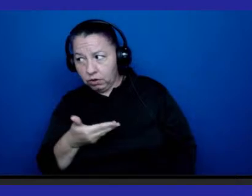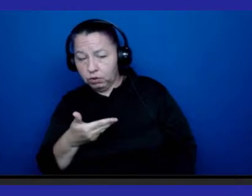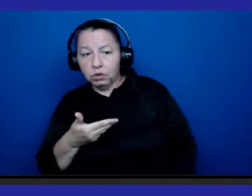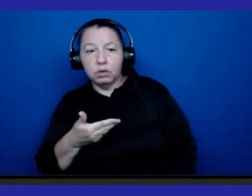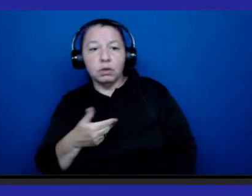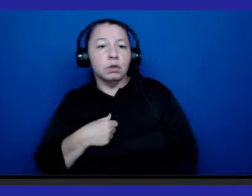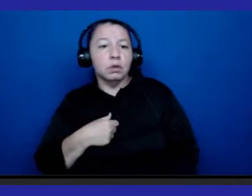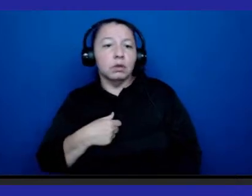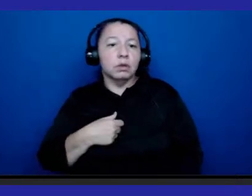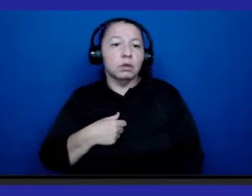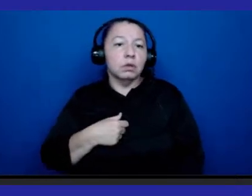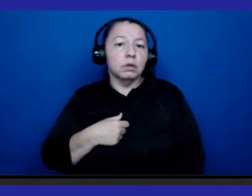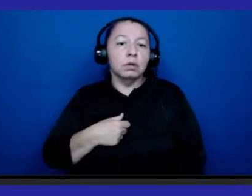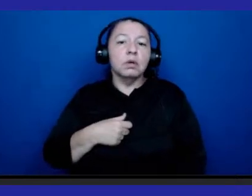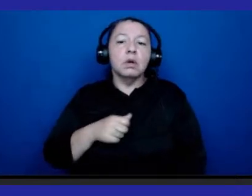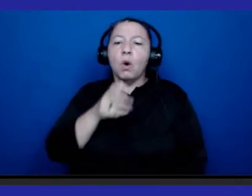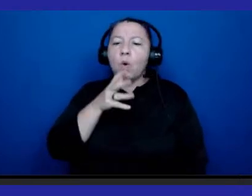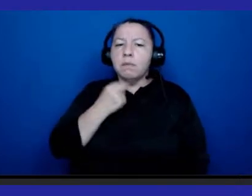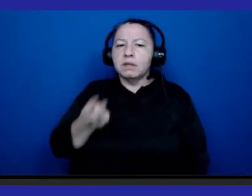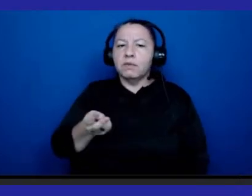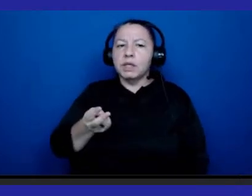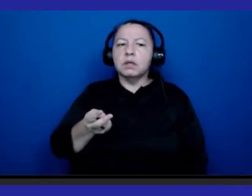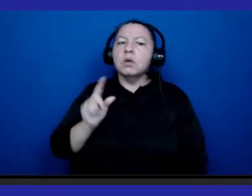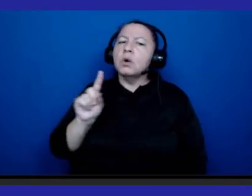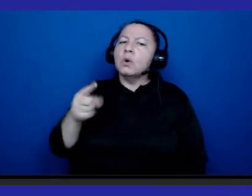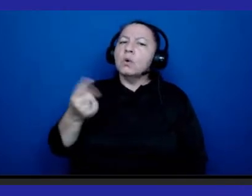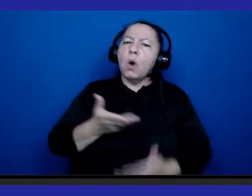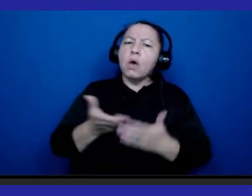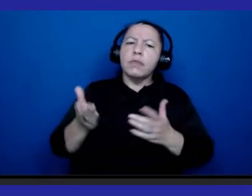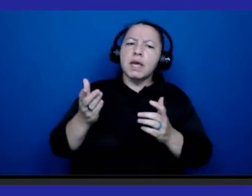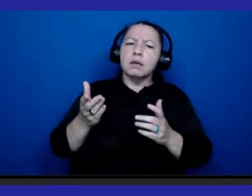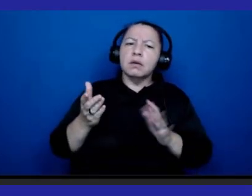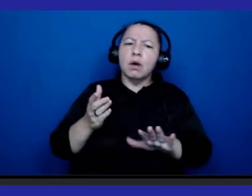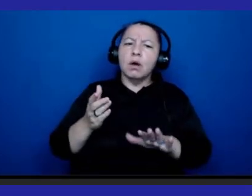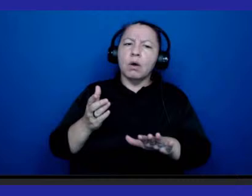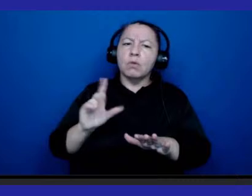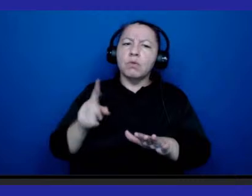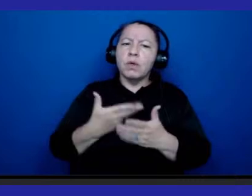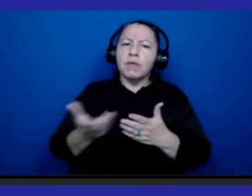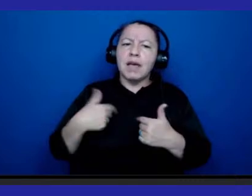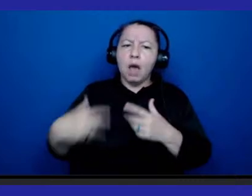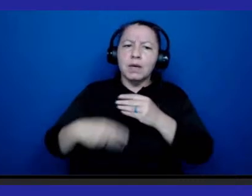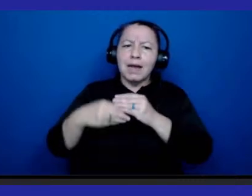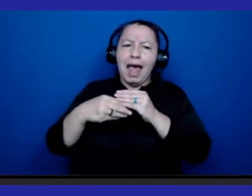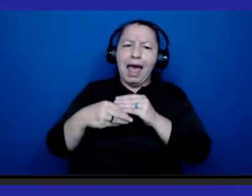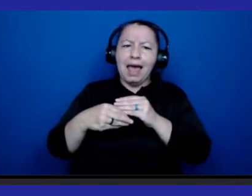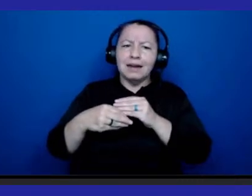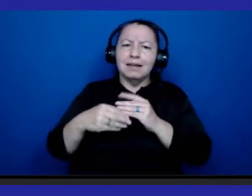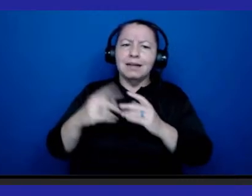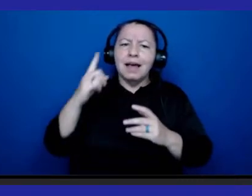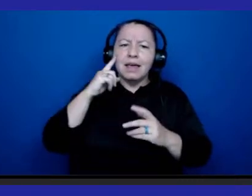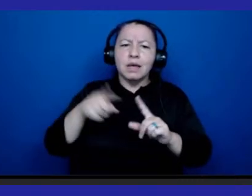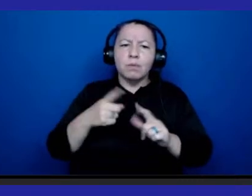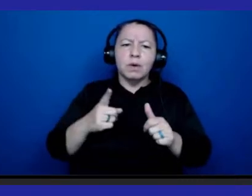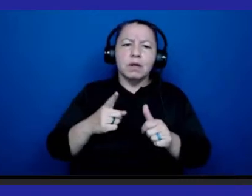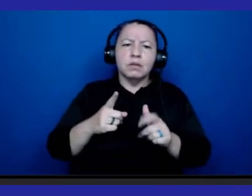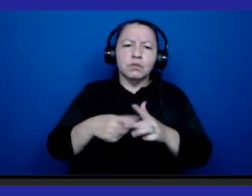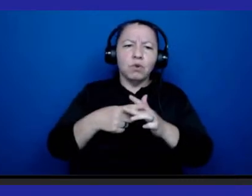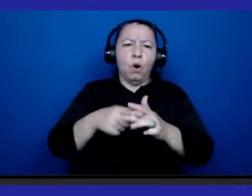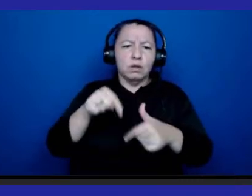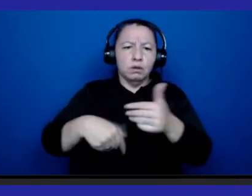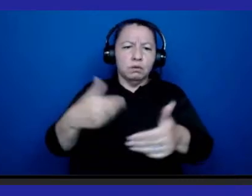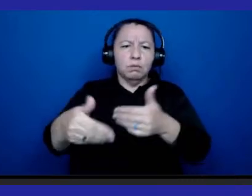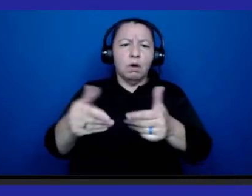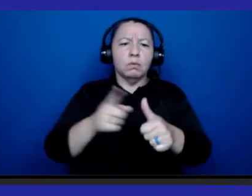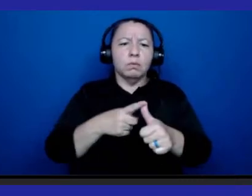Okay. And then the only thing I'd think of, Kenfa, the only thing I'd add is, I think when we started this process, one of the first things